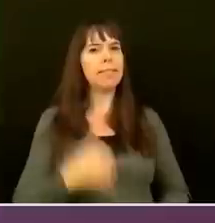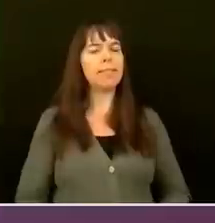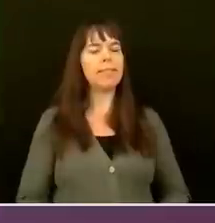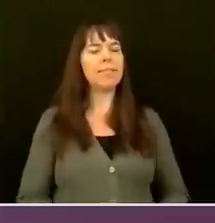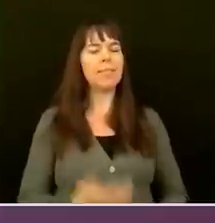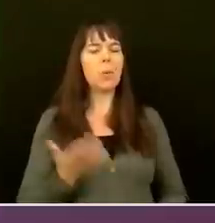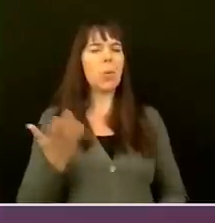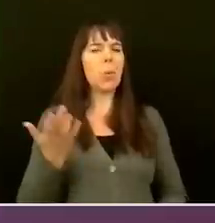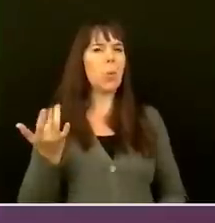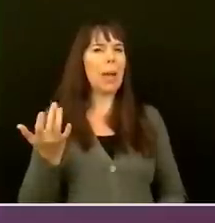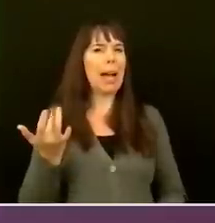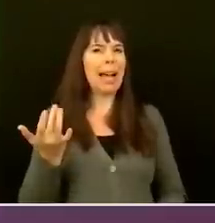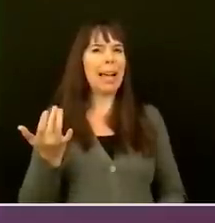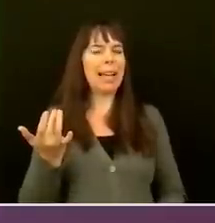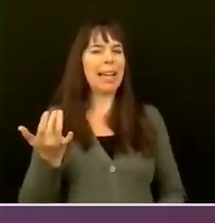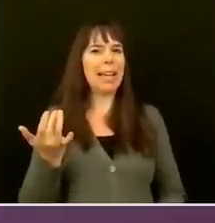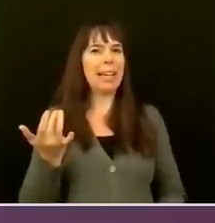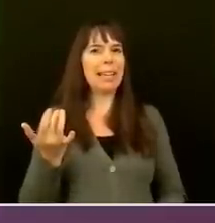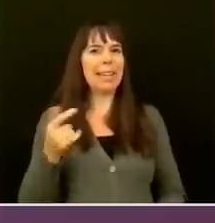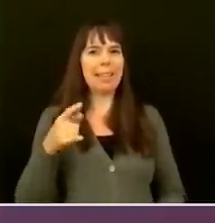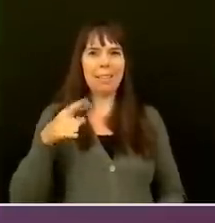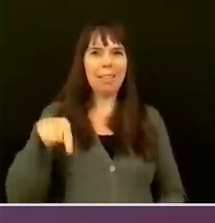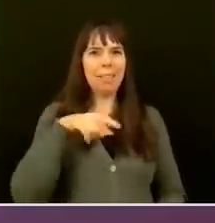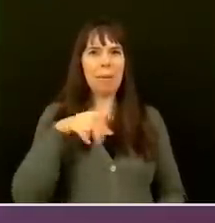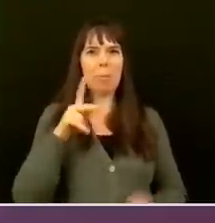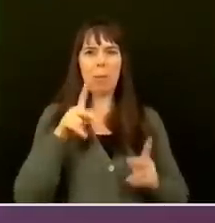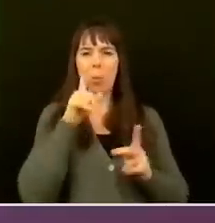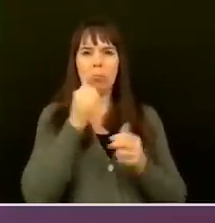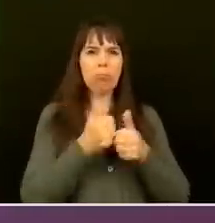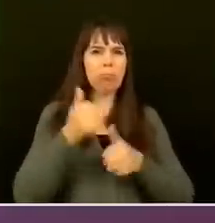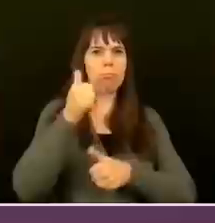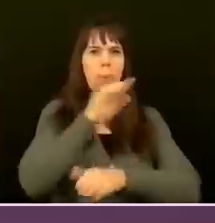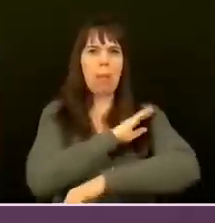Why are all these powerful people